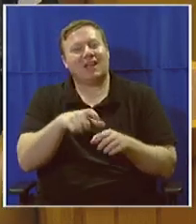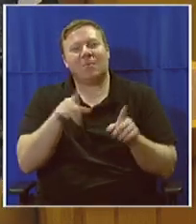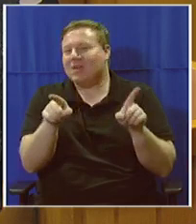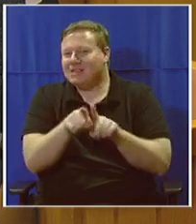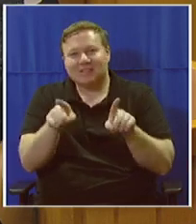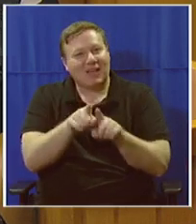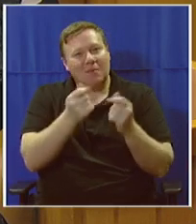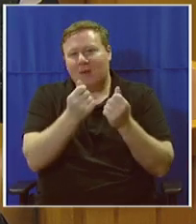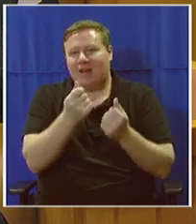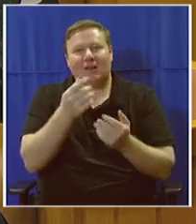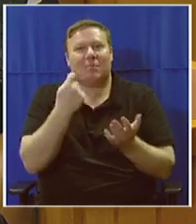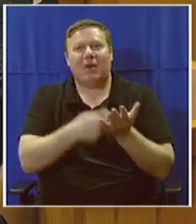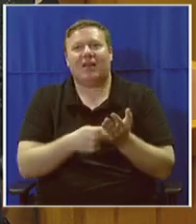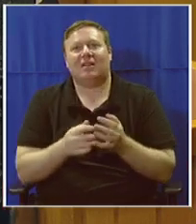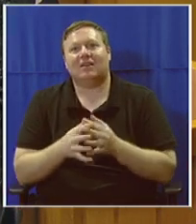same